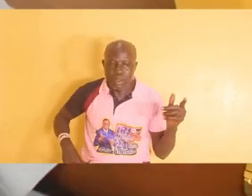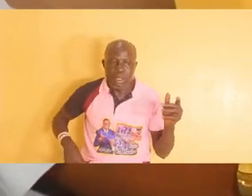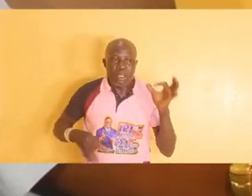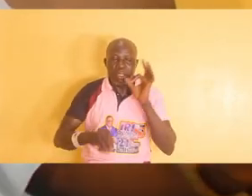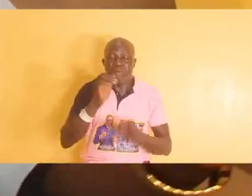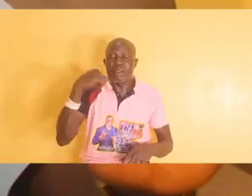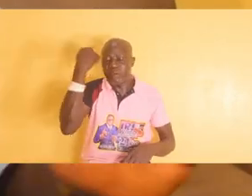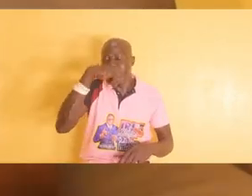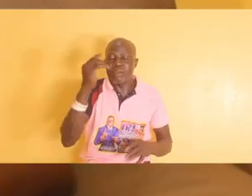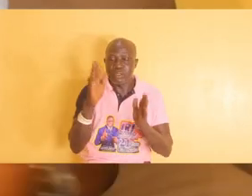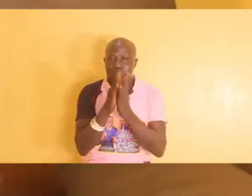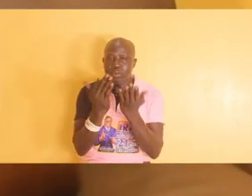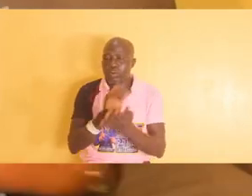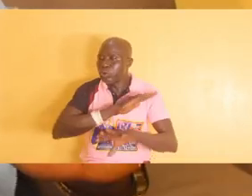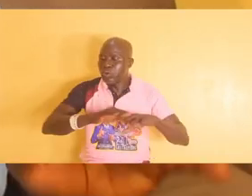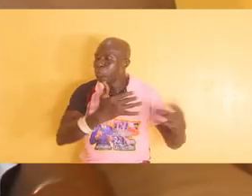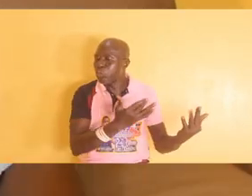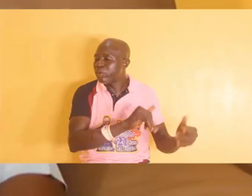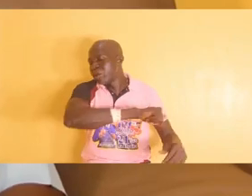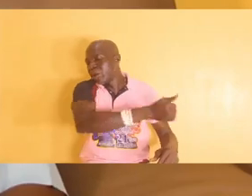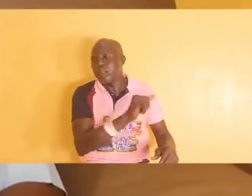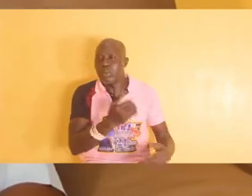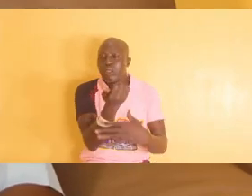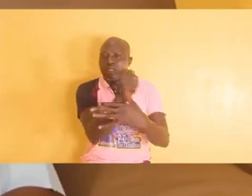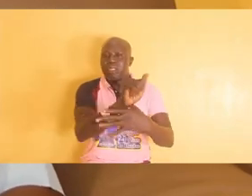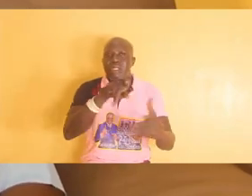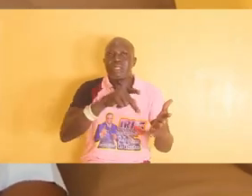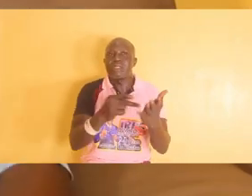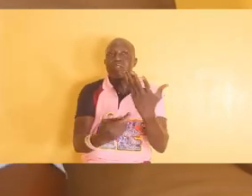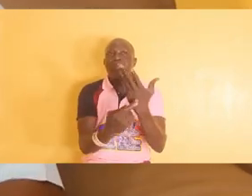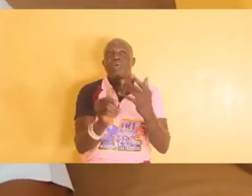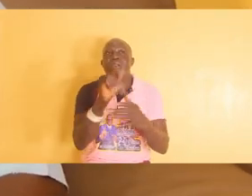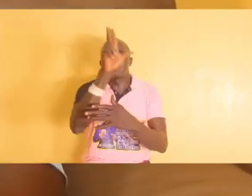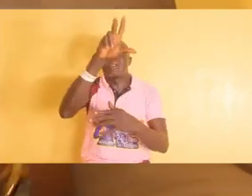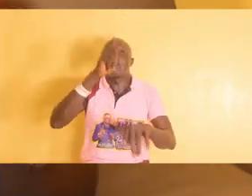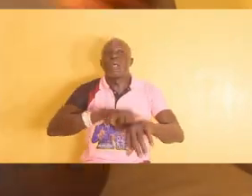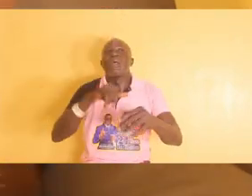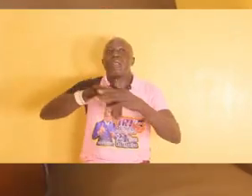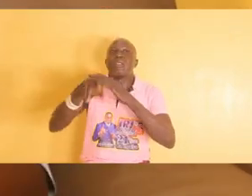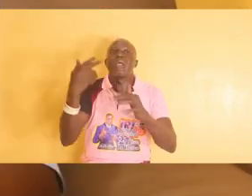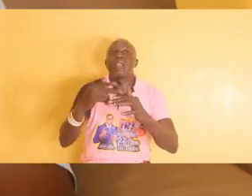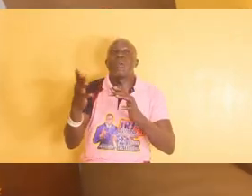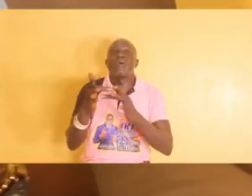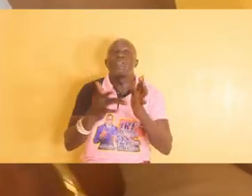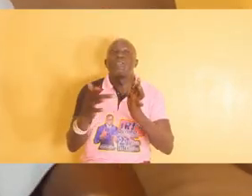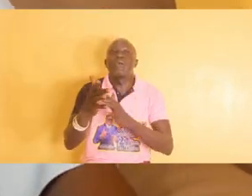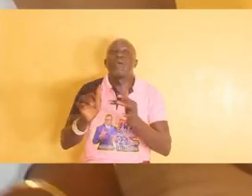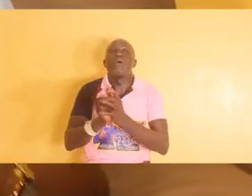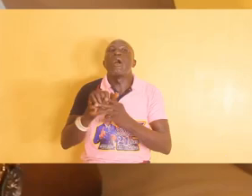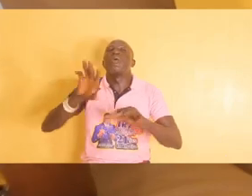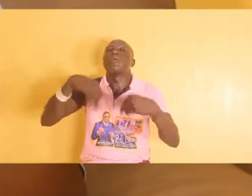Lord. If you're on Facebook, don't wait for anybody. See our program with share this program two times. In the name of